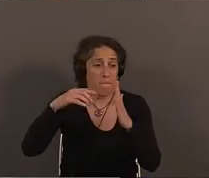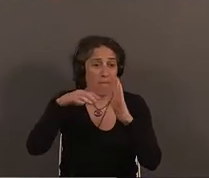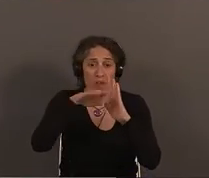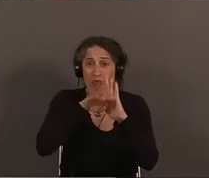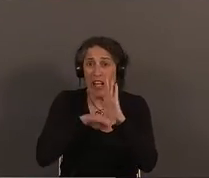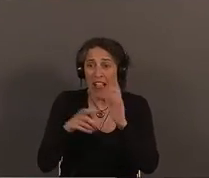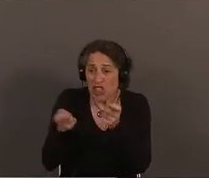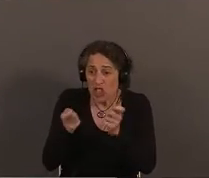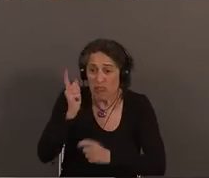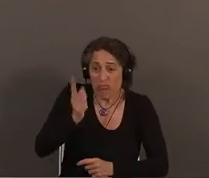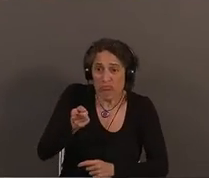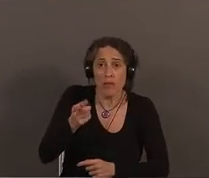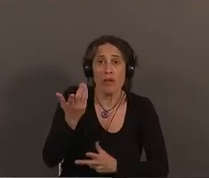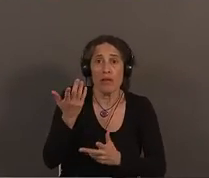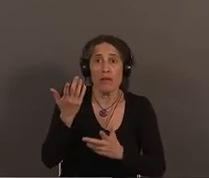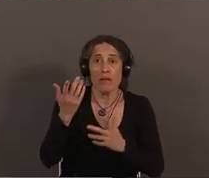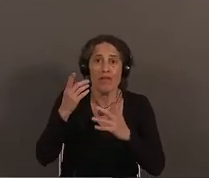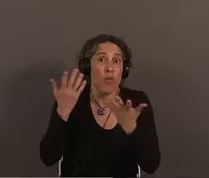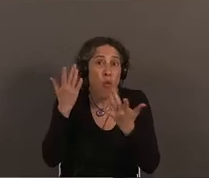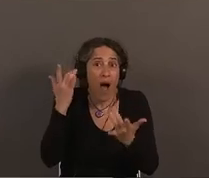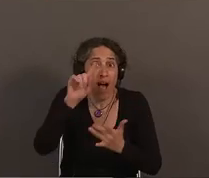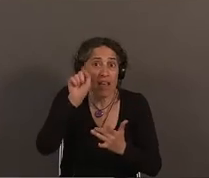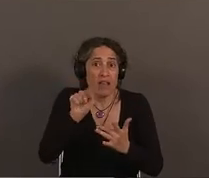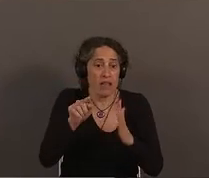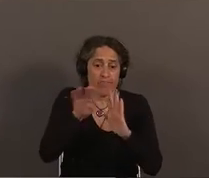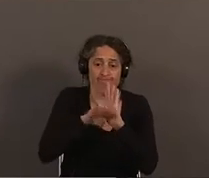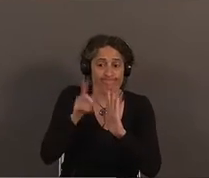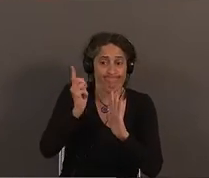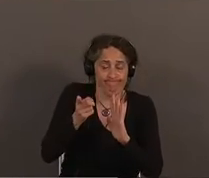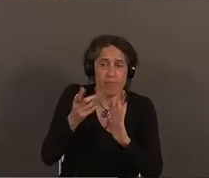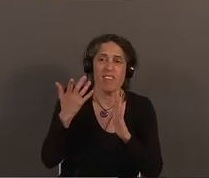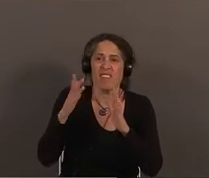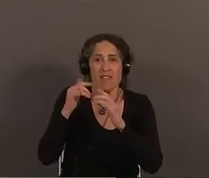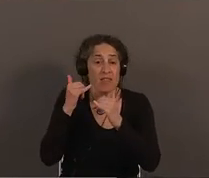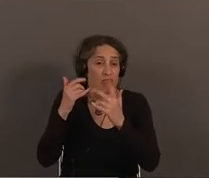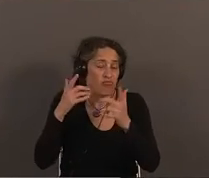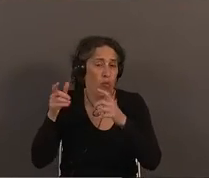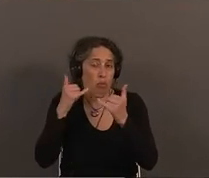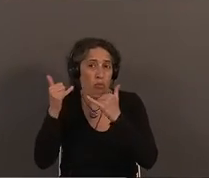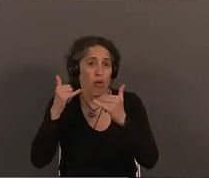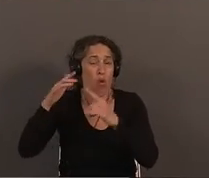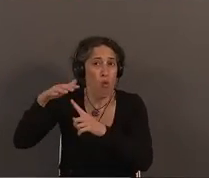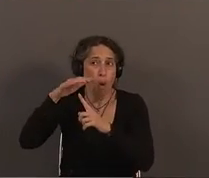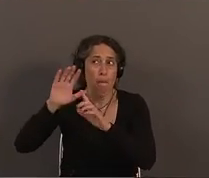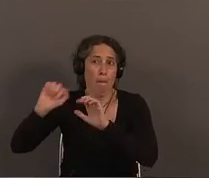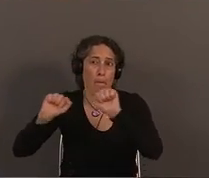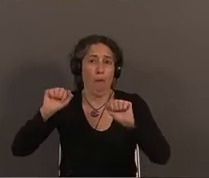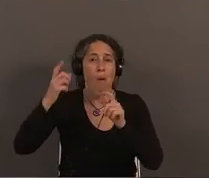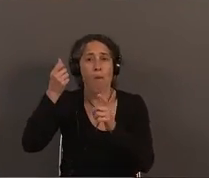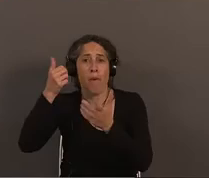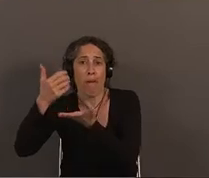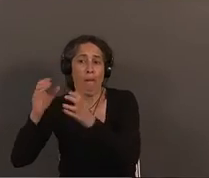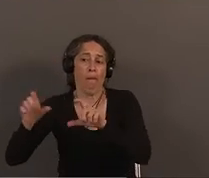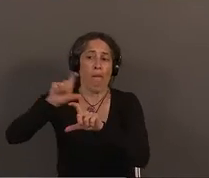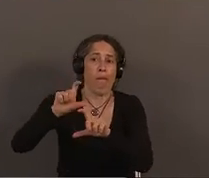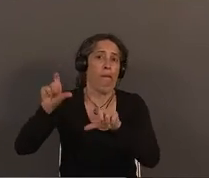been any need to go into a price regulation. So there has been something that was abusive and that needs to be corrected. That's why we need regulation. We